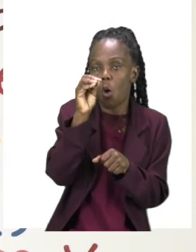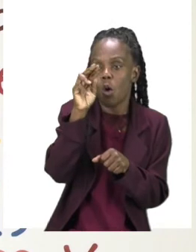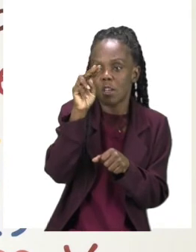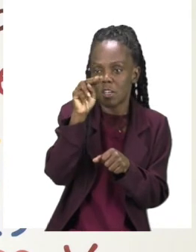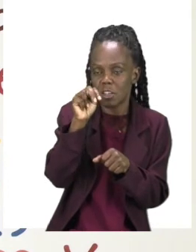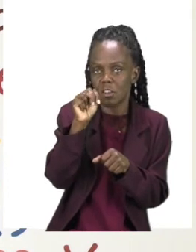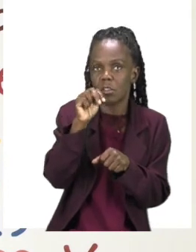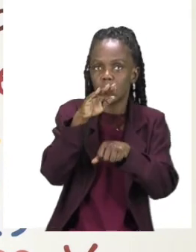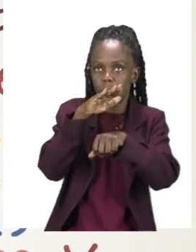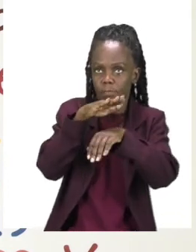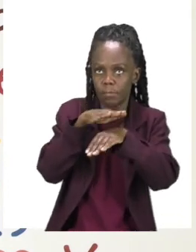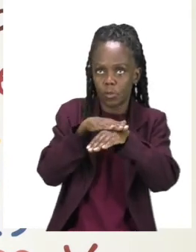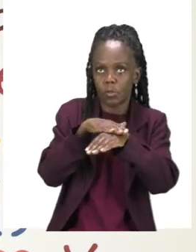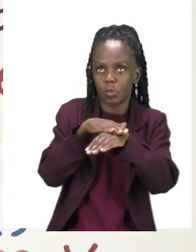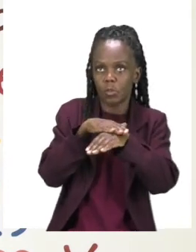On.